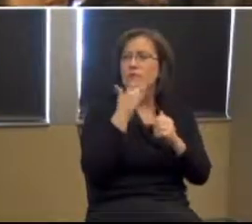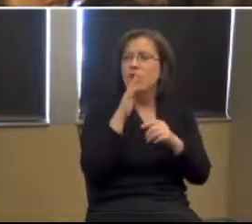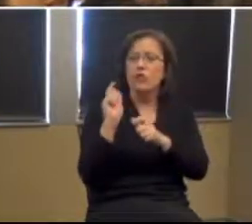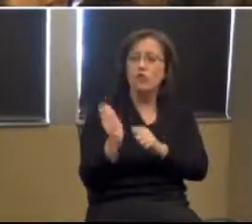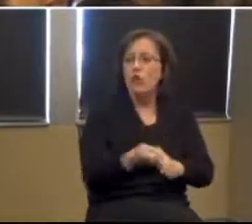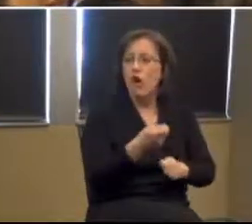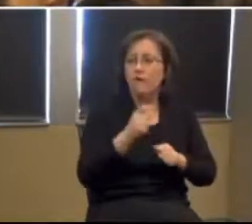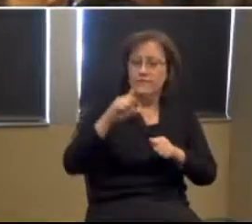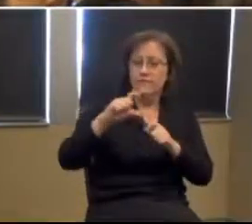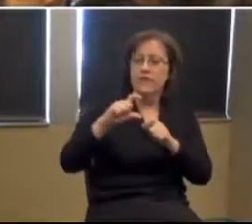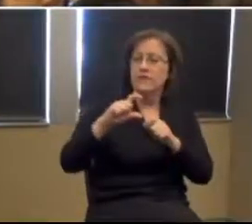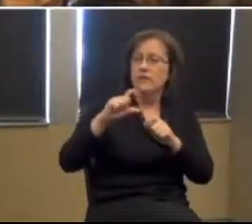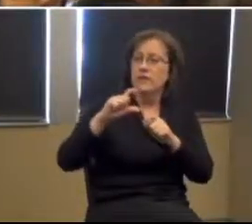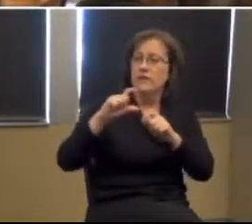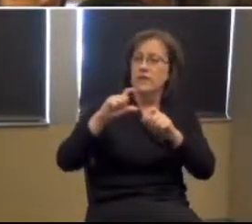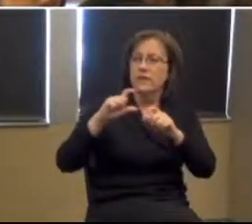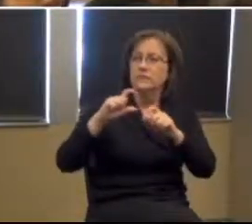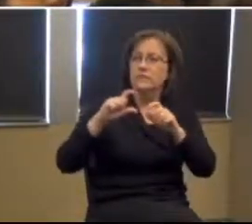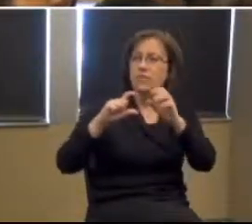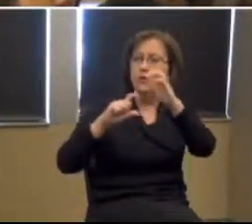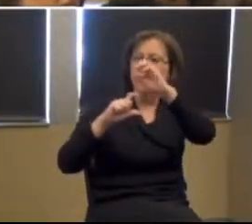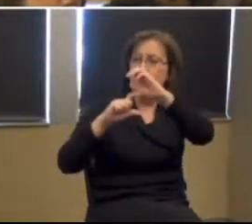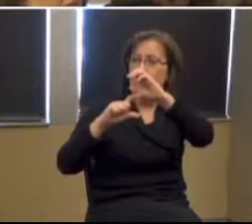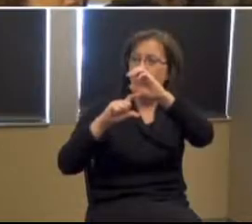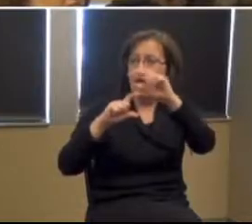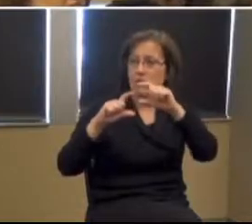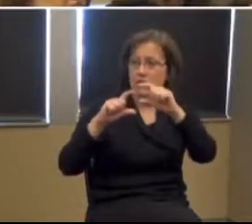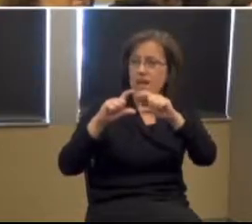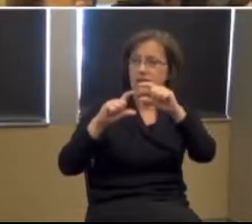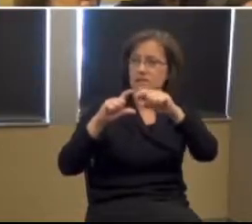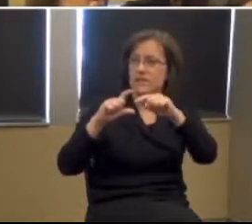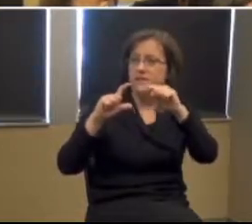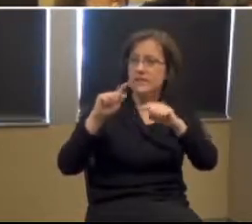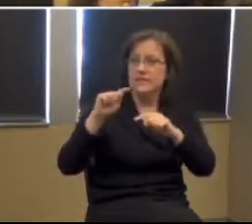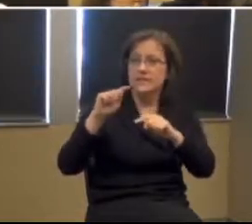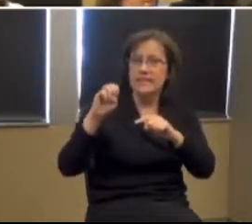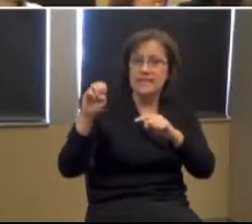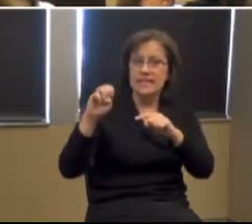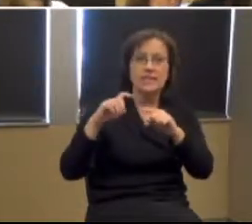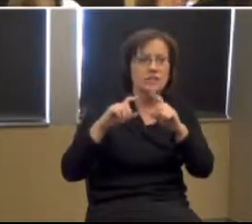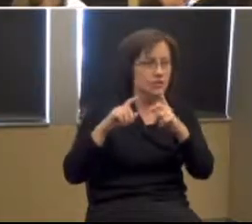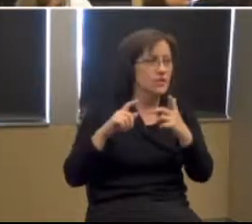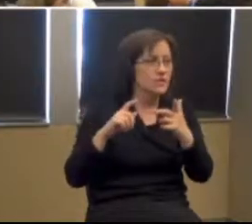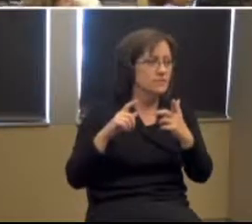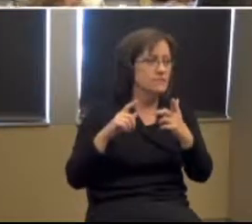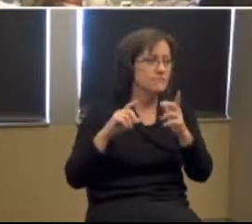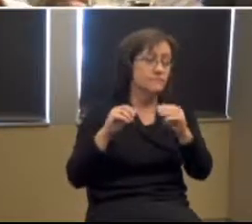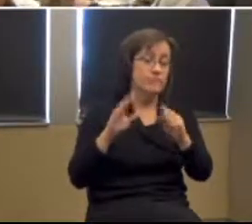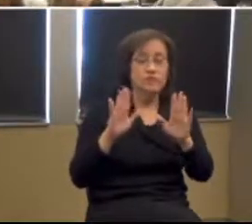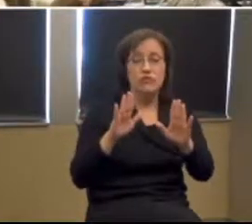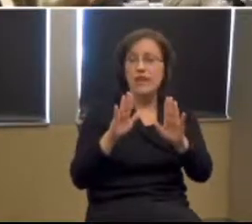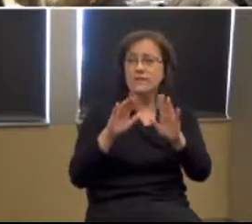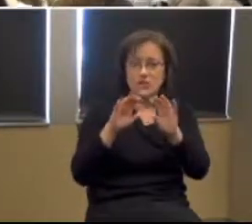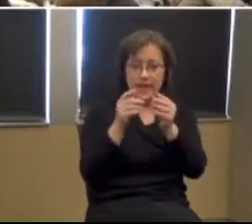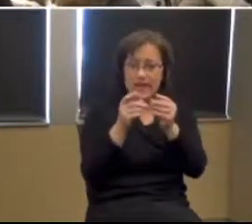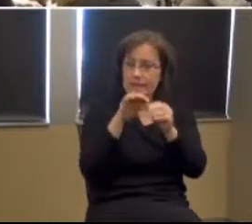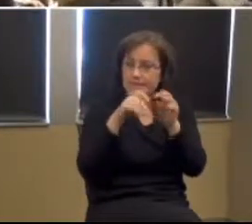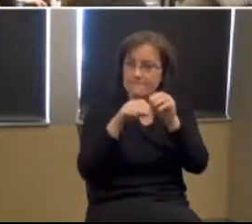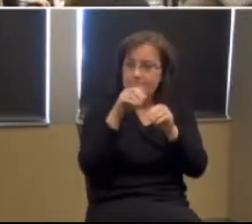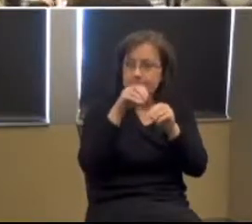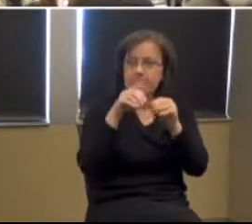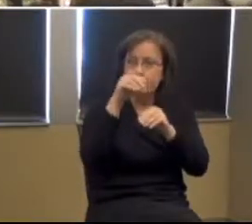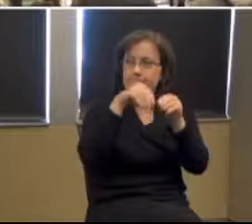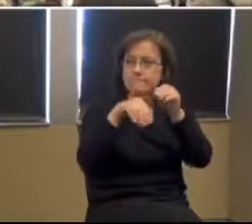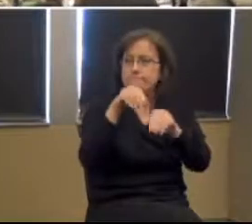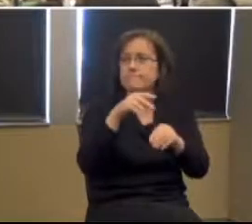know, they're great for some of your fine motor kids. So there's a million different things that you could do